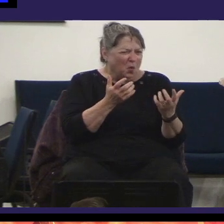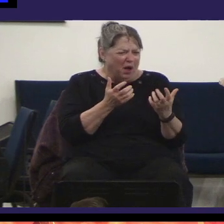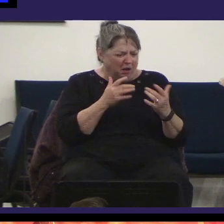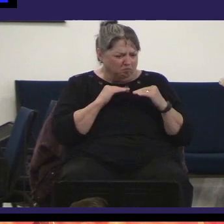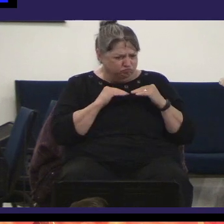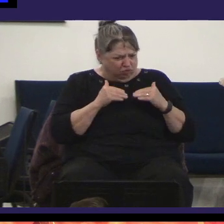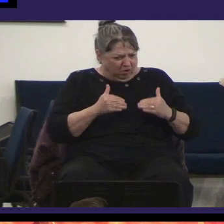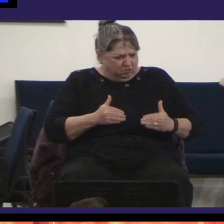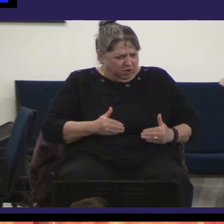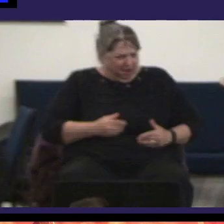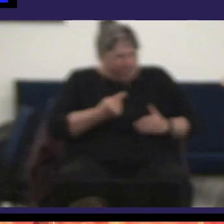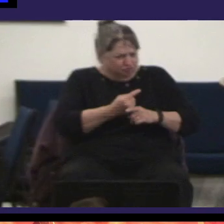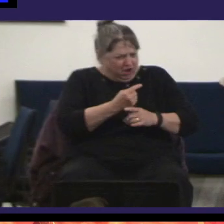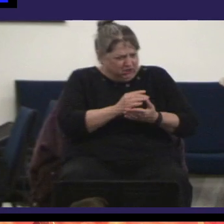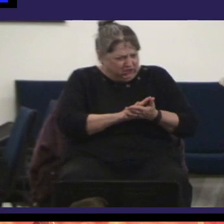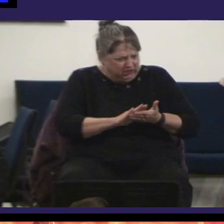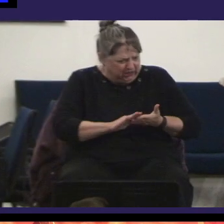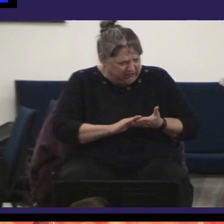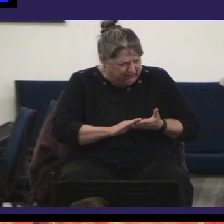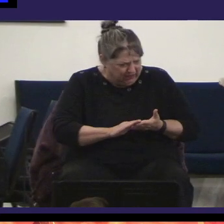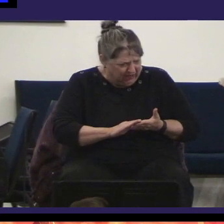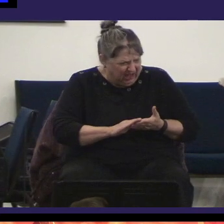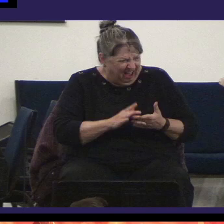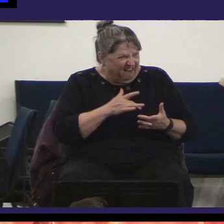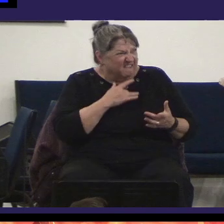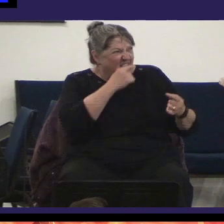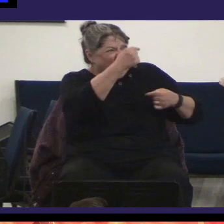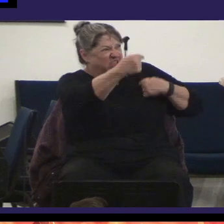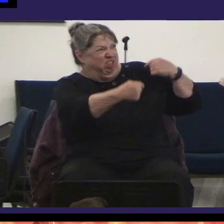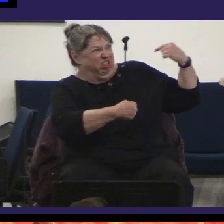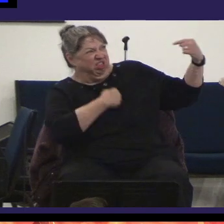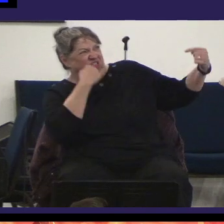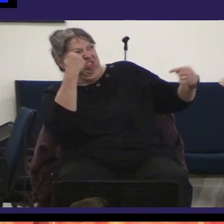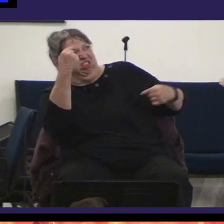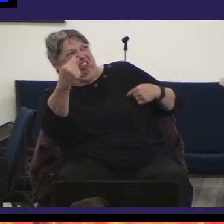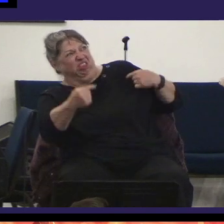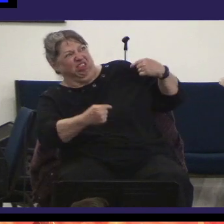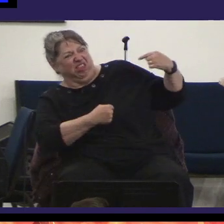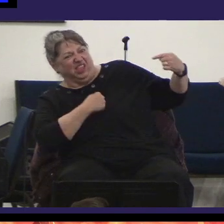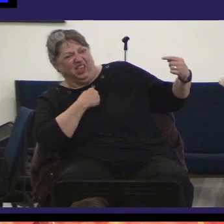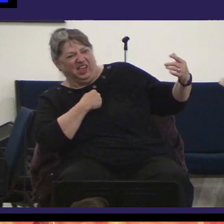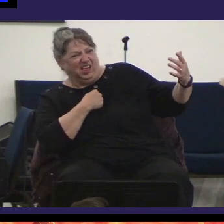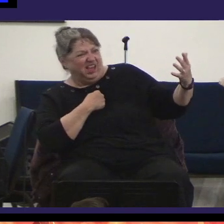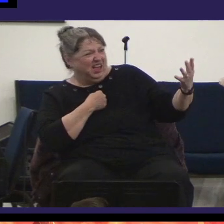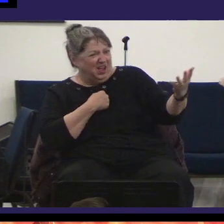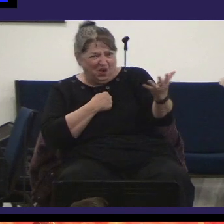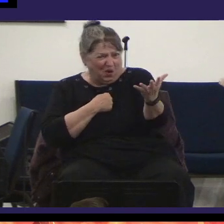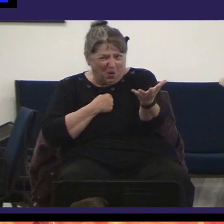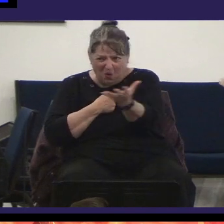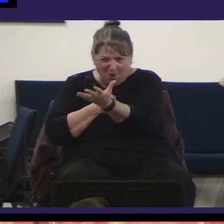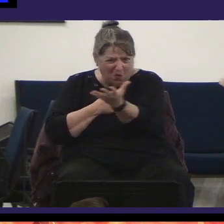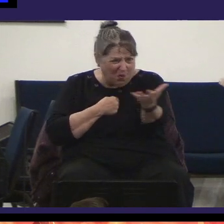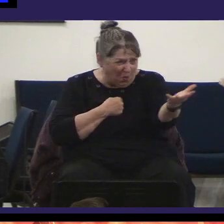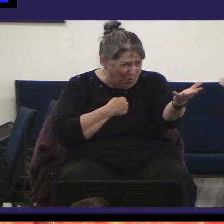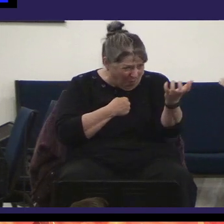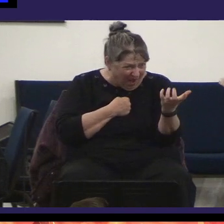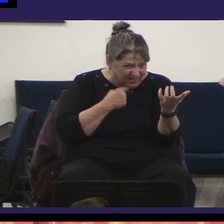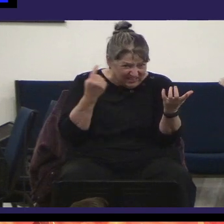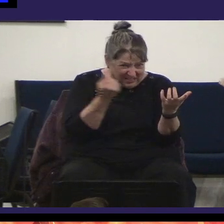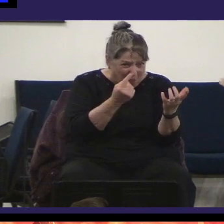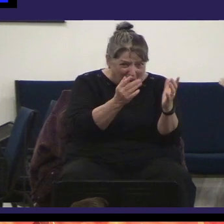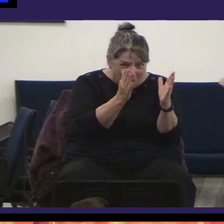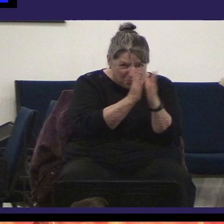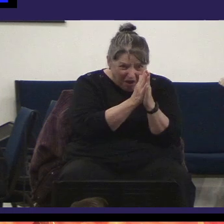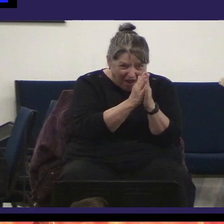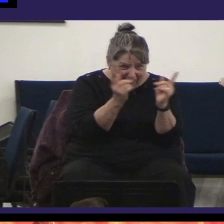of righteousness, that there's been an attack there. That there's been an attack about God's righteousness in your life,